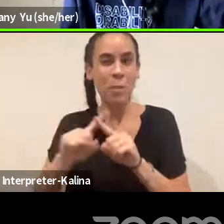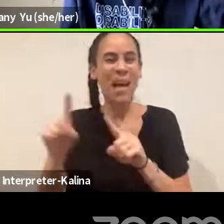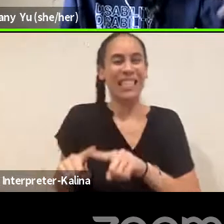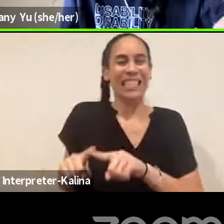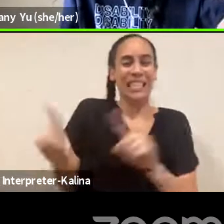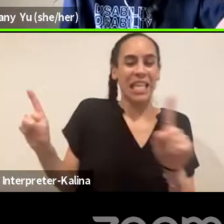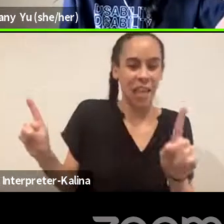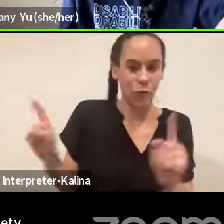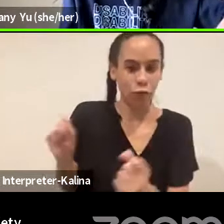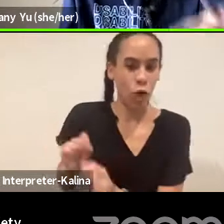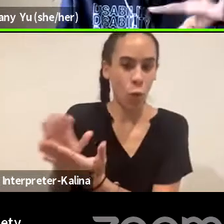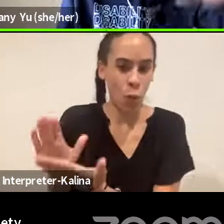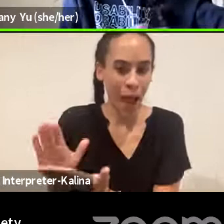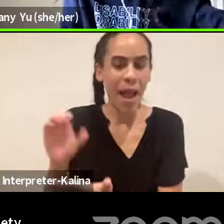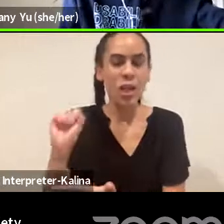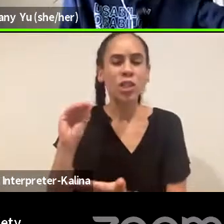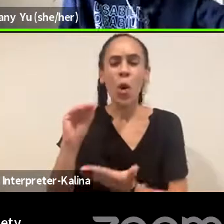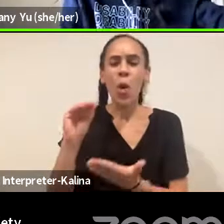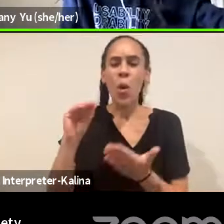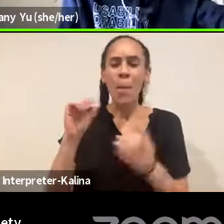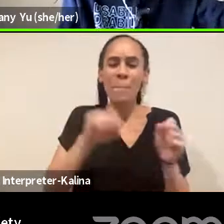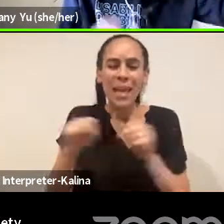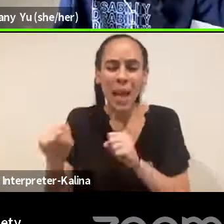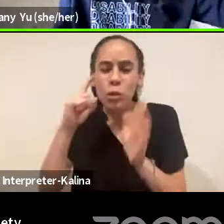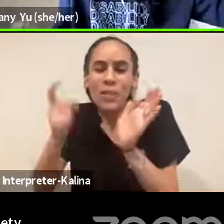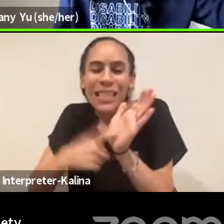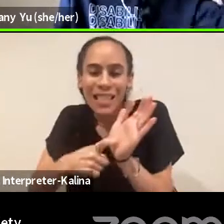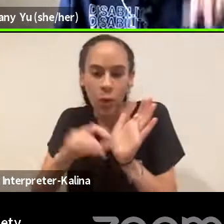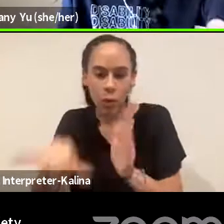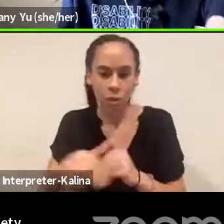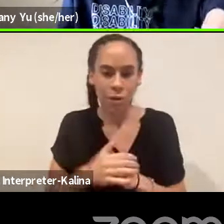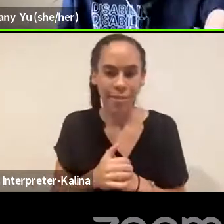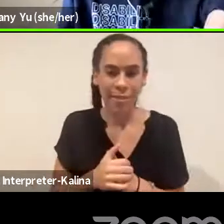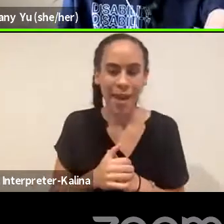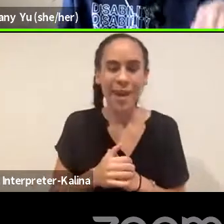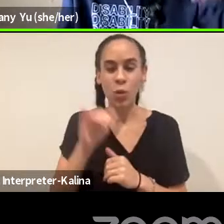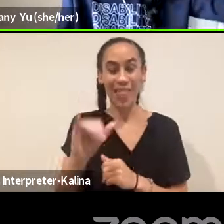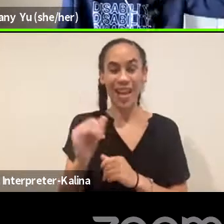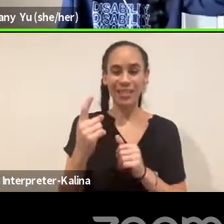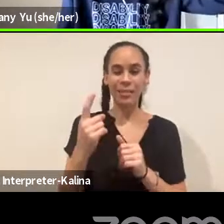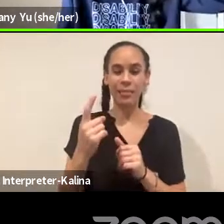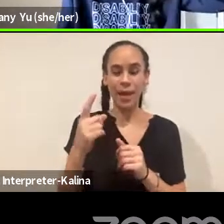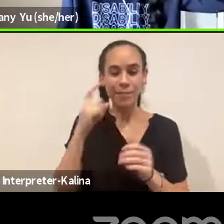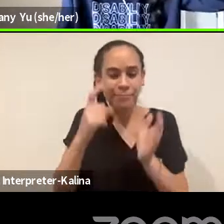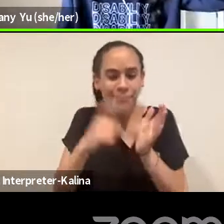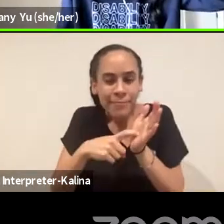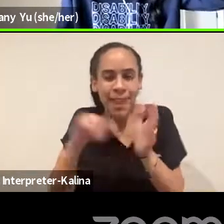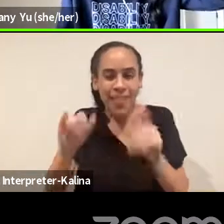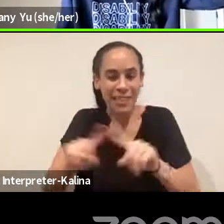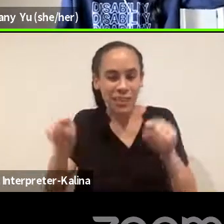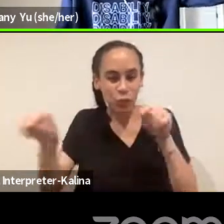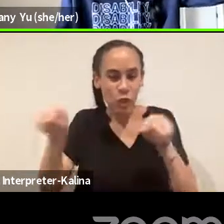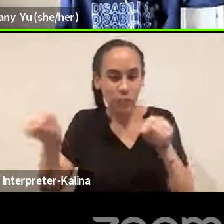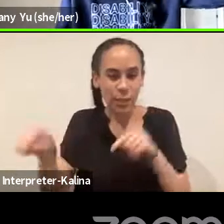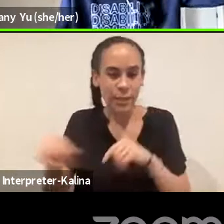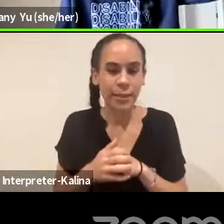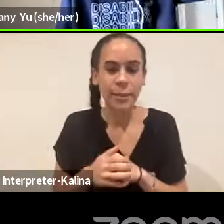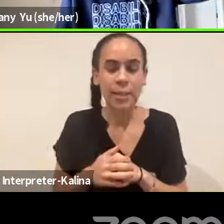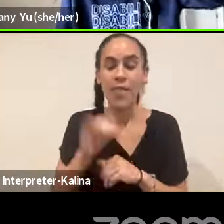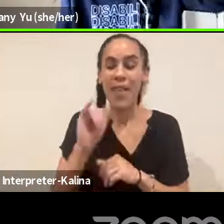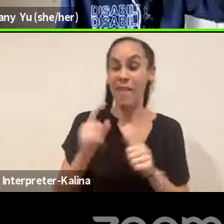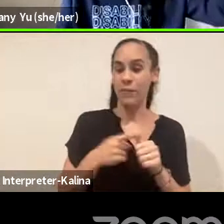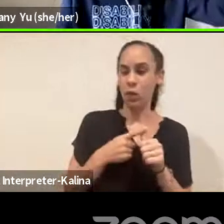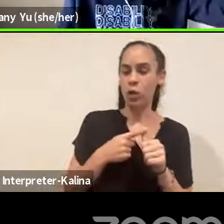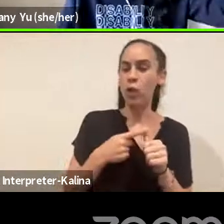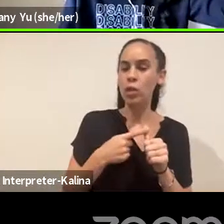kind of like being able to distinguish that. So that's kind of the first thing that I was thinking about when I thought about the answer to that question. But the